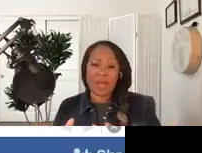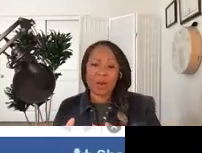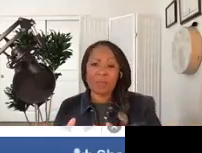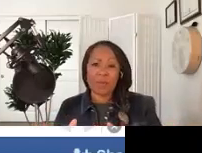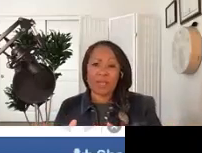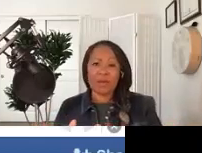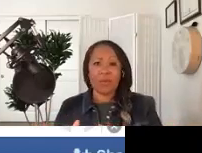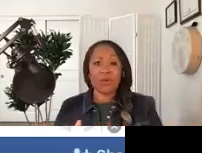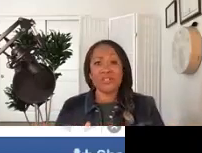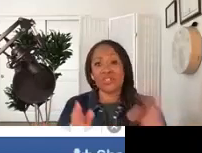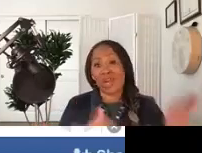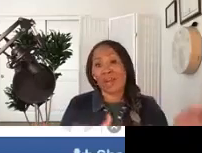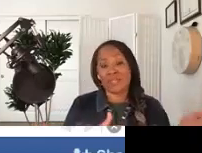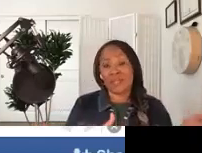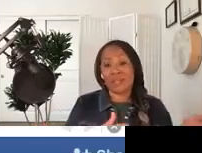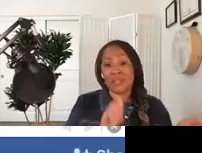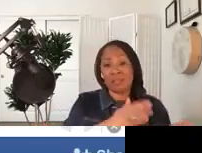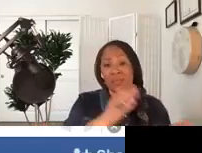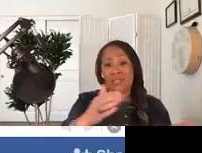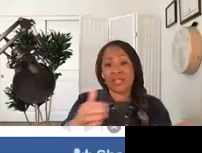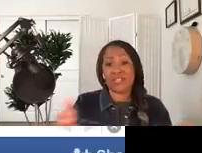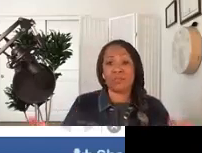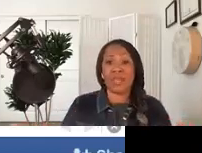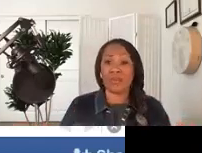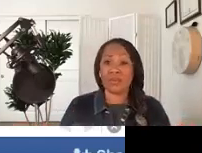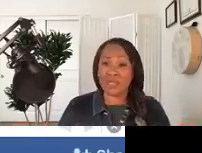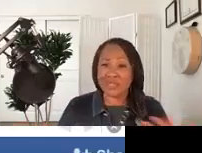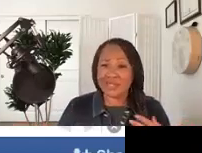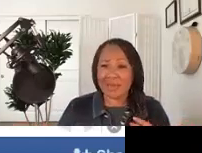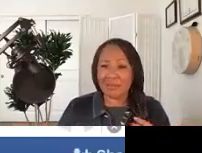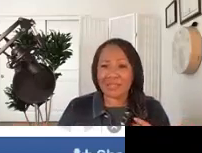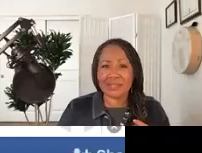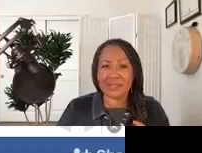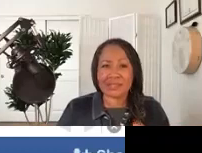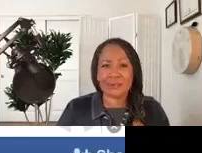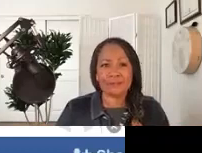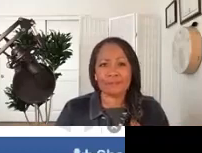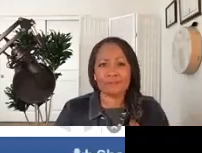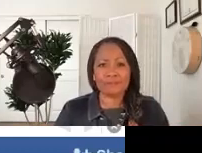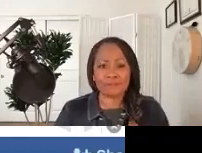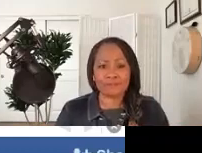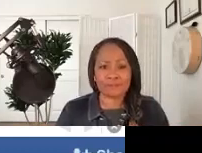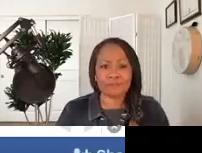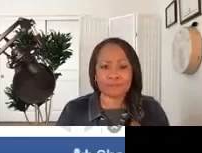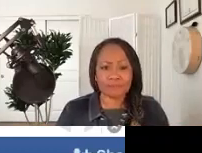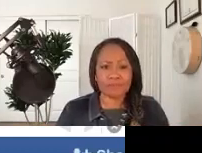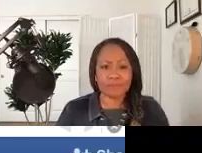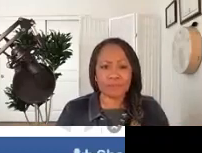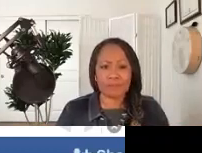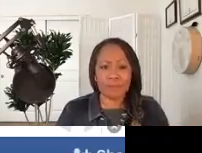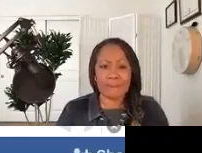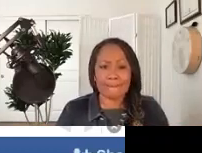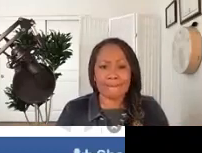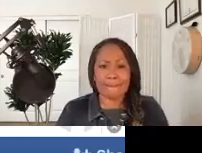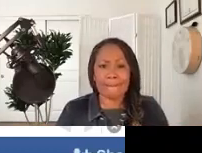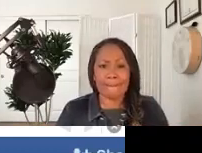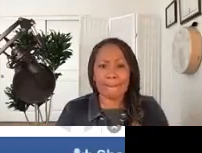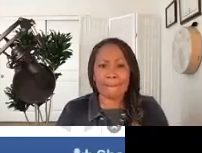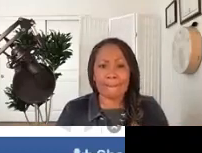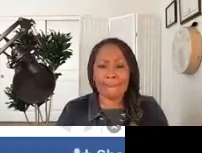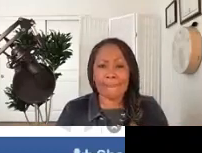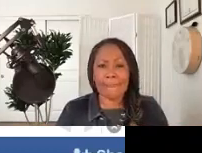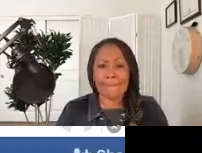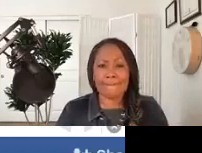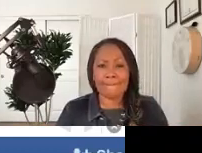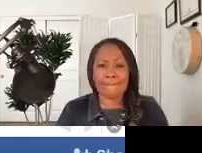in a PowerPoint or just trapped in the presentation panels. Does that make sense? Yeah. And I will say my experience in